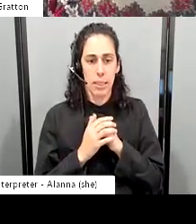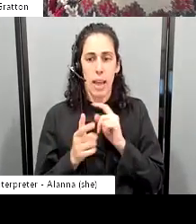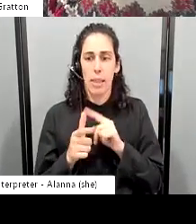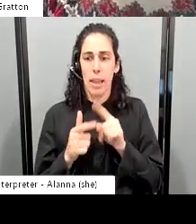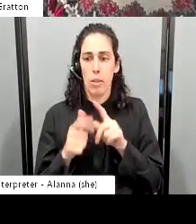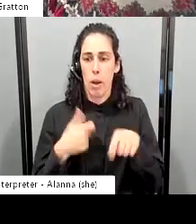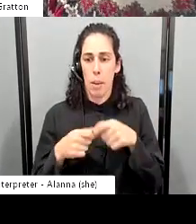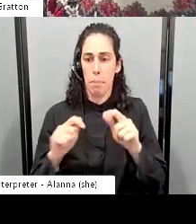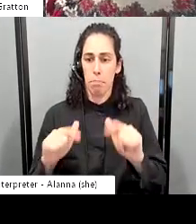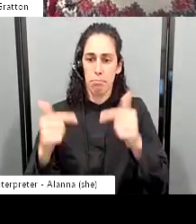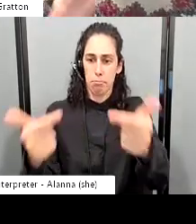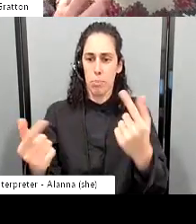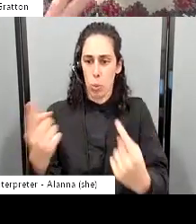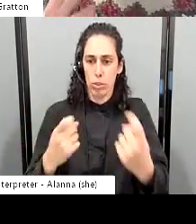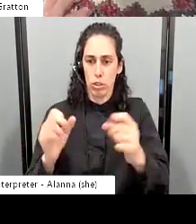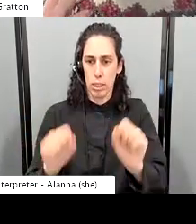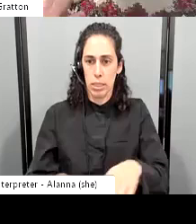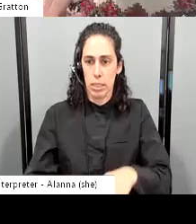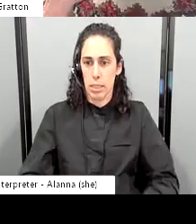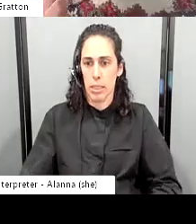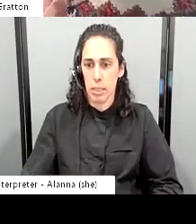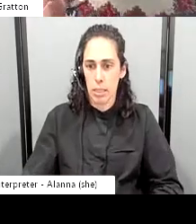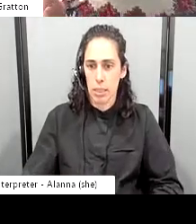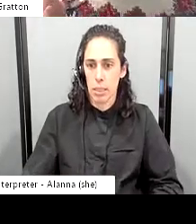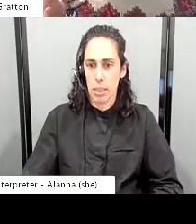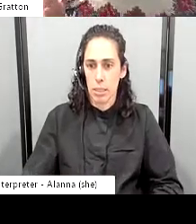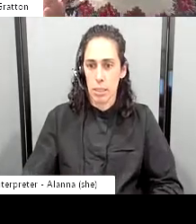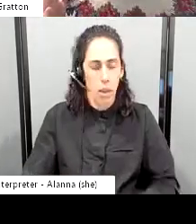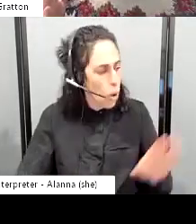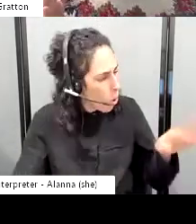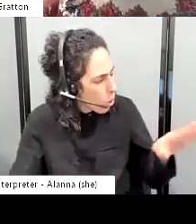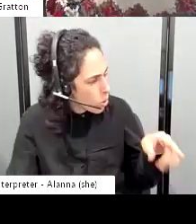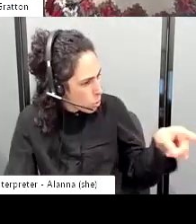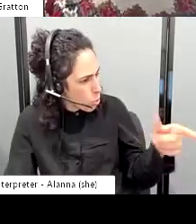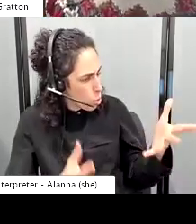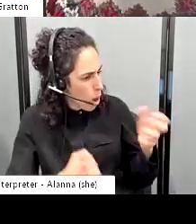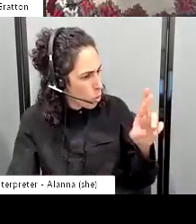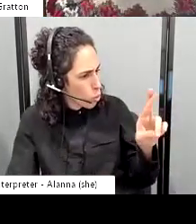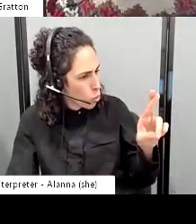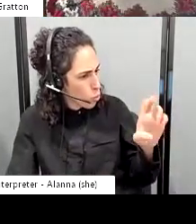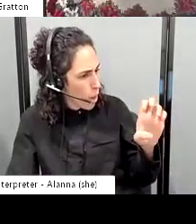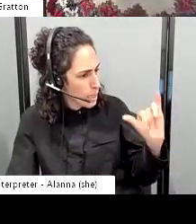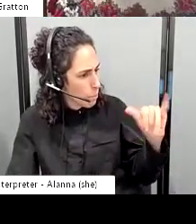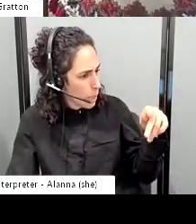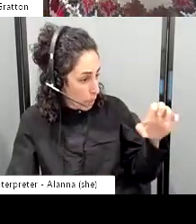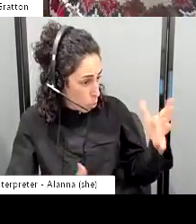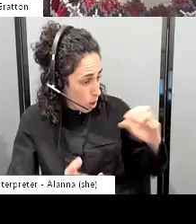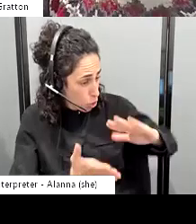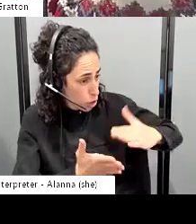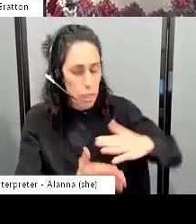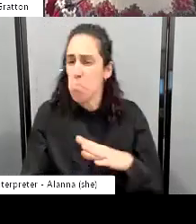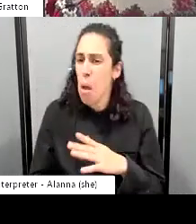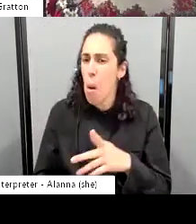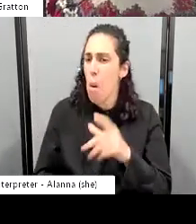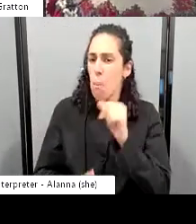you didn't already. Janice, did you want to do recipes? No, there wasn't that much interest in recipes. No? Okay,